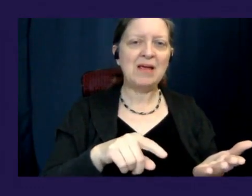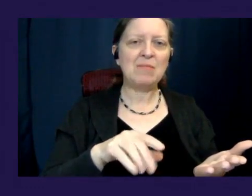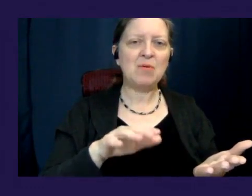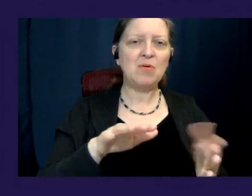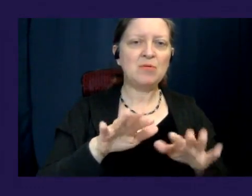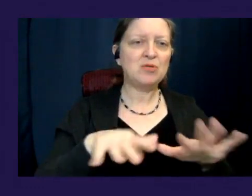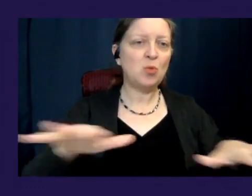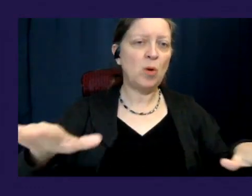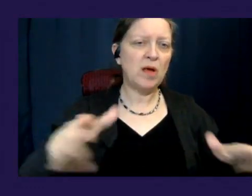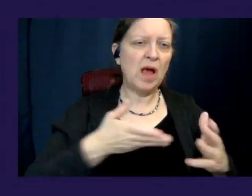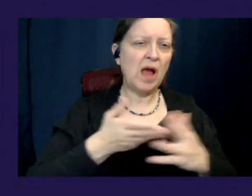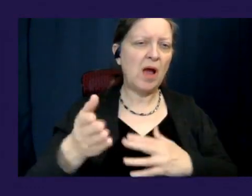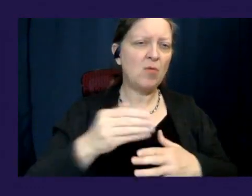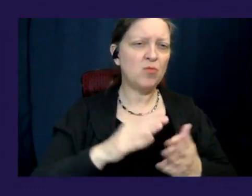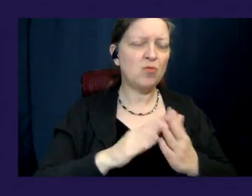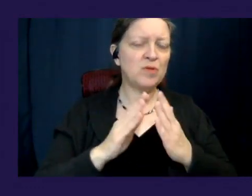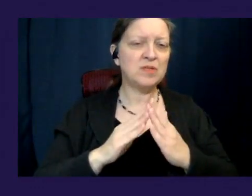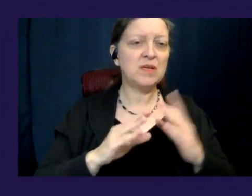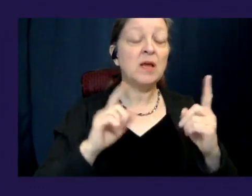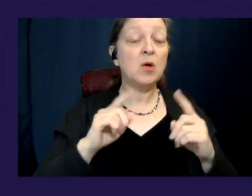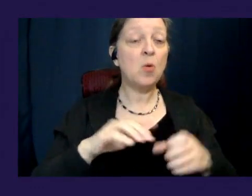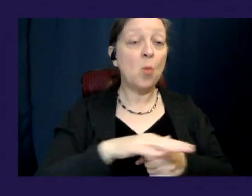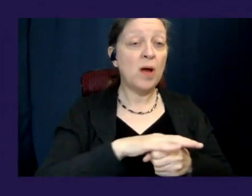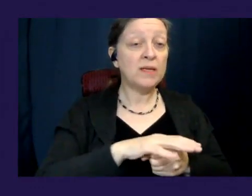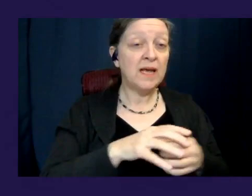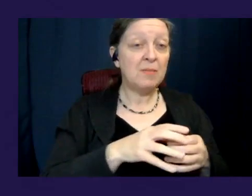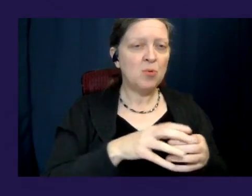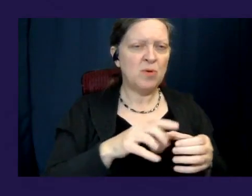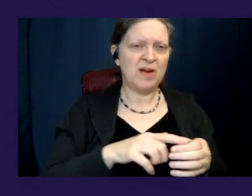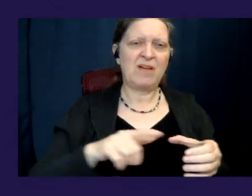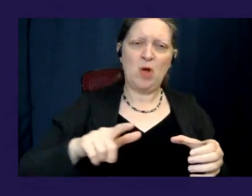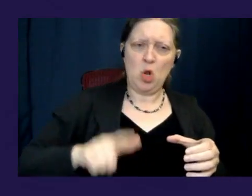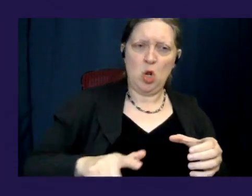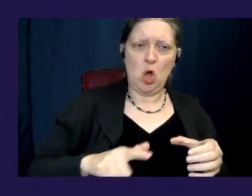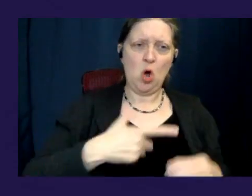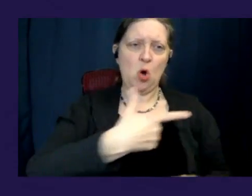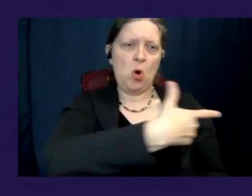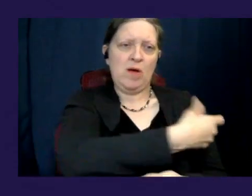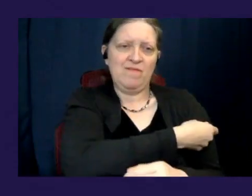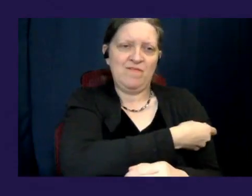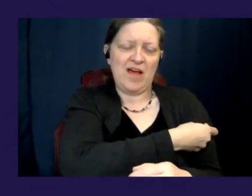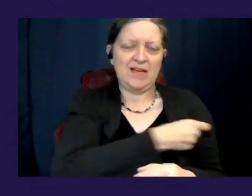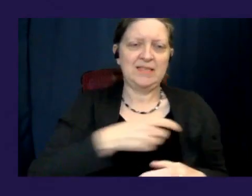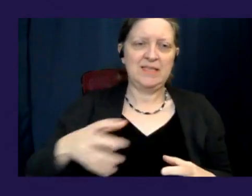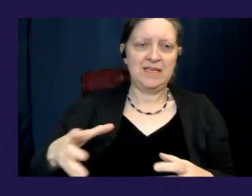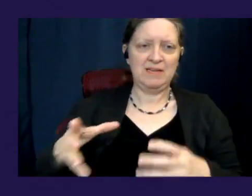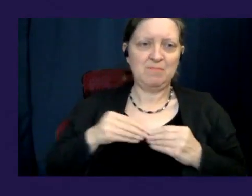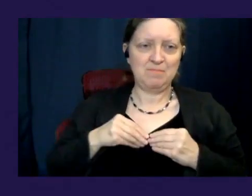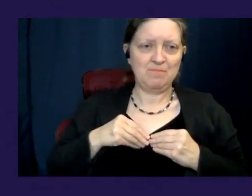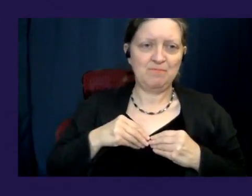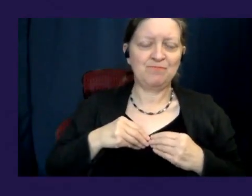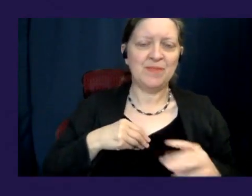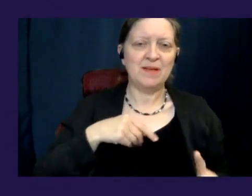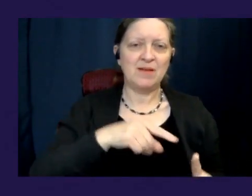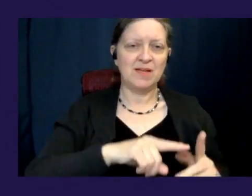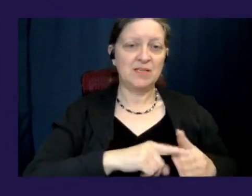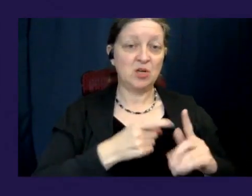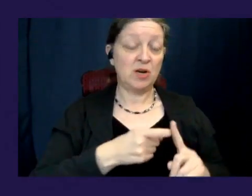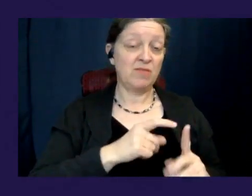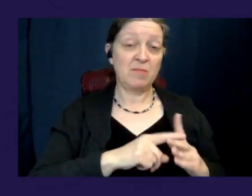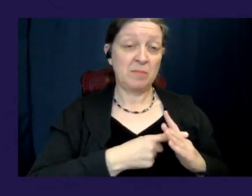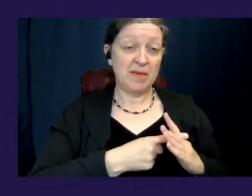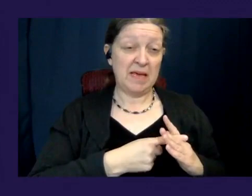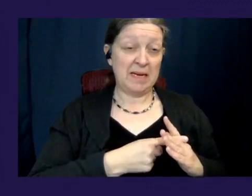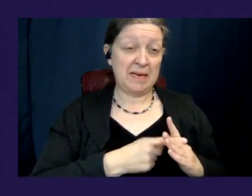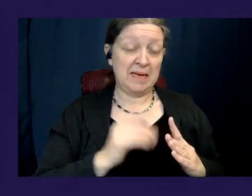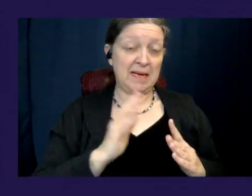in one neighborhood where there was especially low vaccine uptake, just starting from the beginning, and